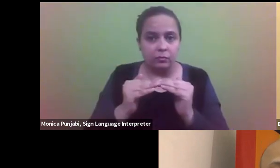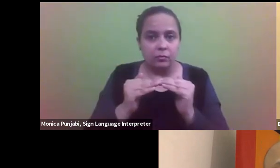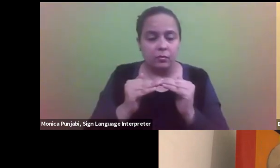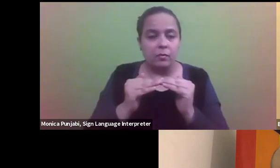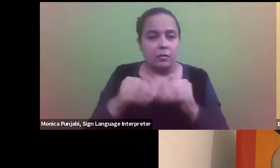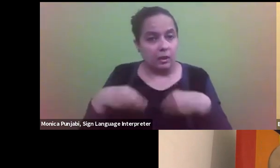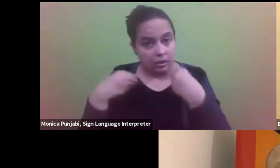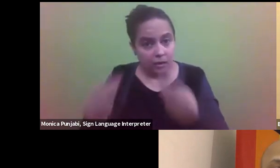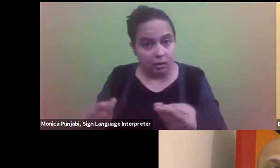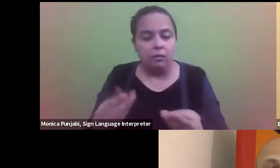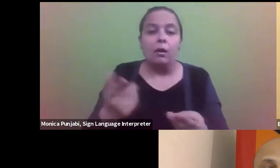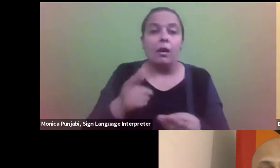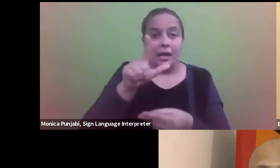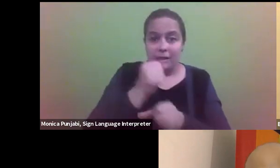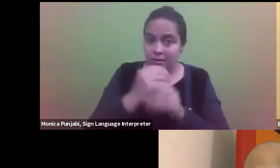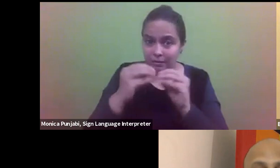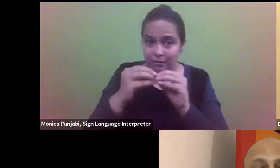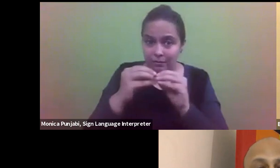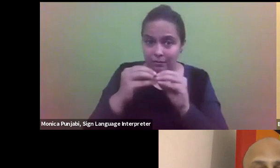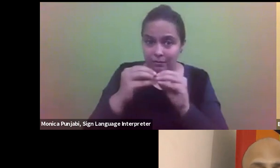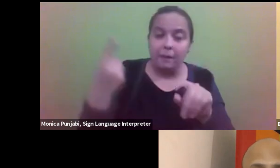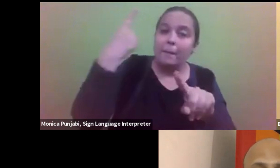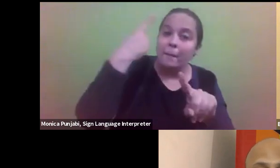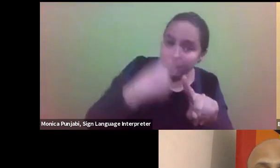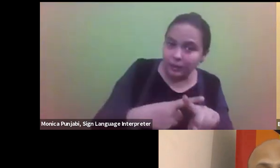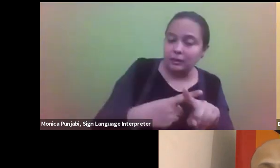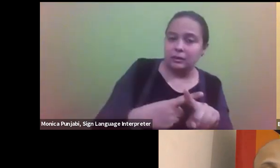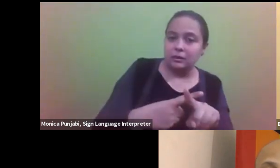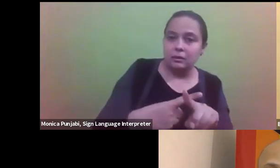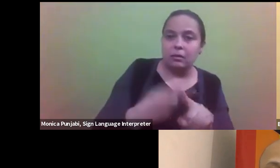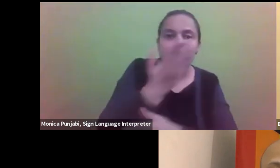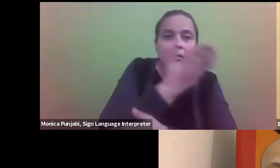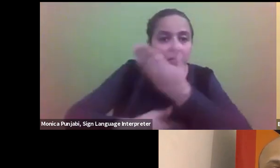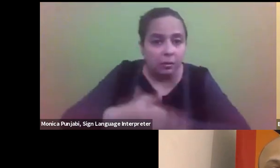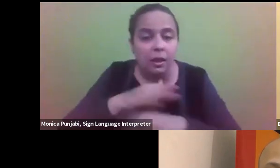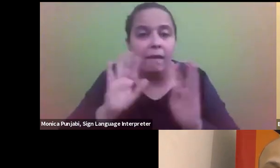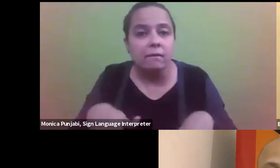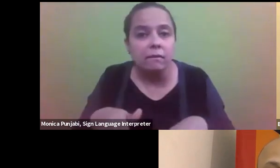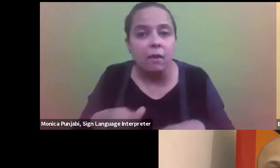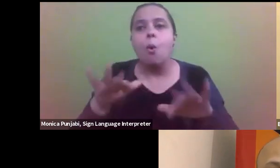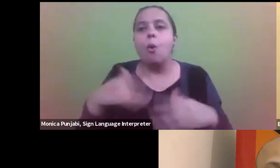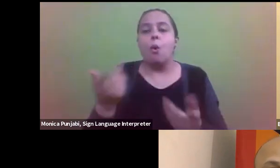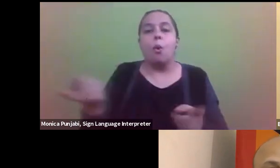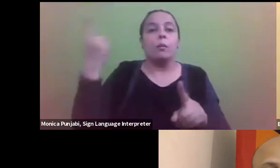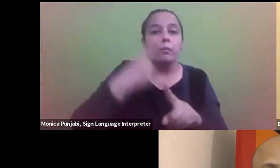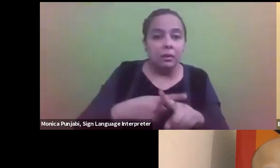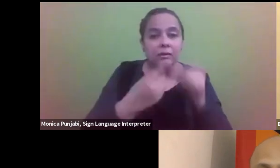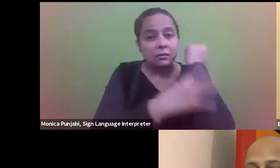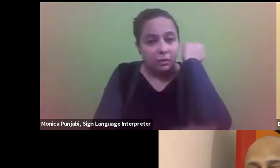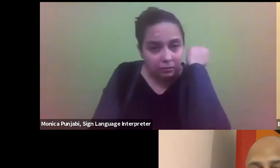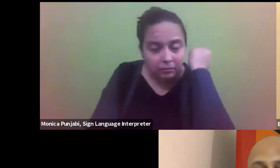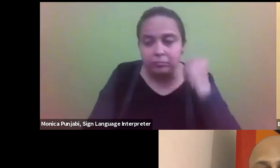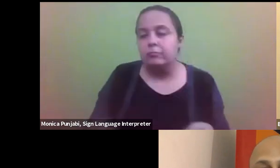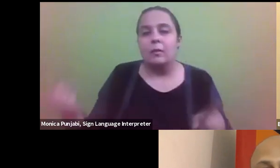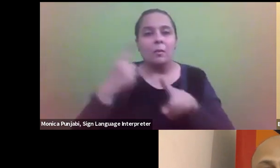are scheduled caste, scheduled tribe, or people with disability, etc. So we are part of the NGLCC Global Networks, Canadian Gay